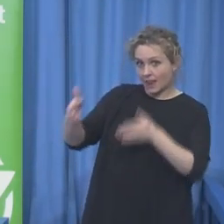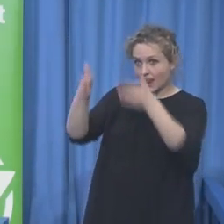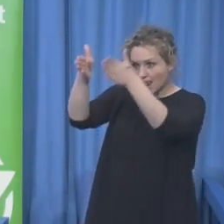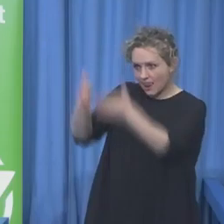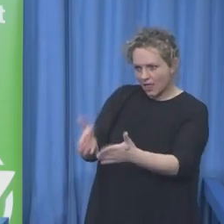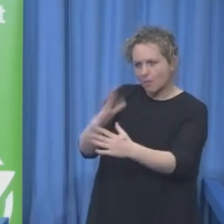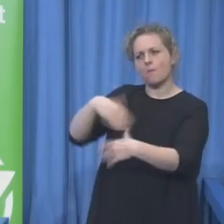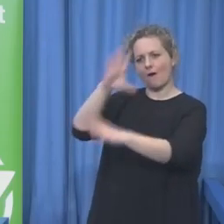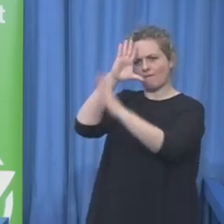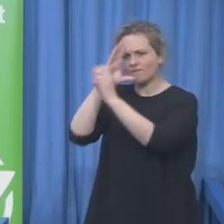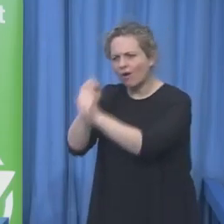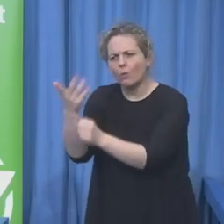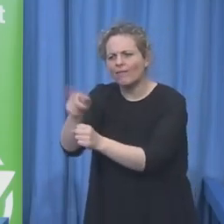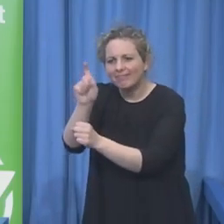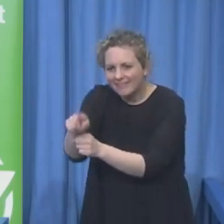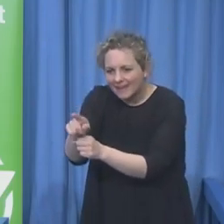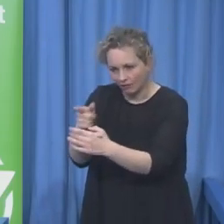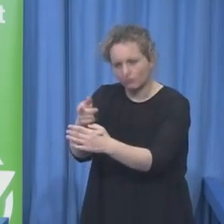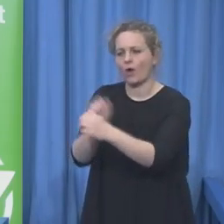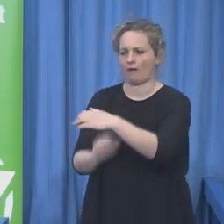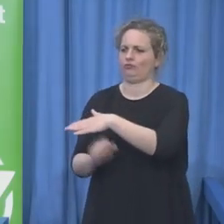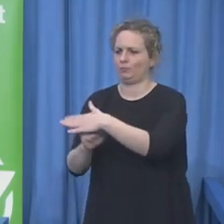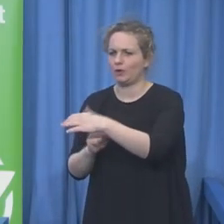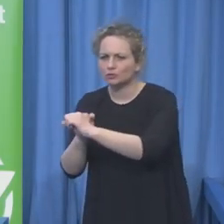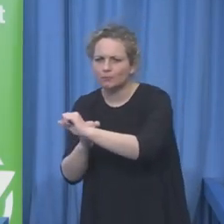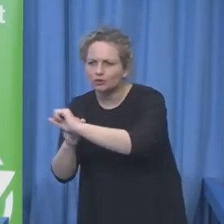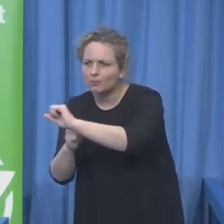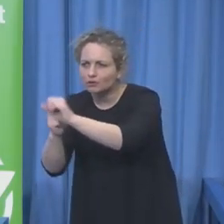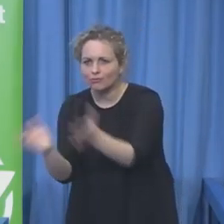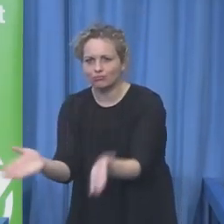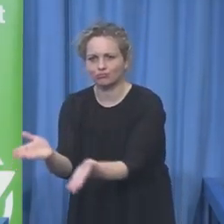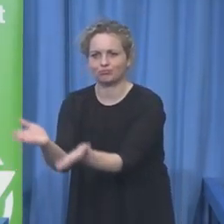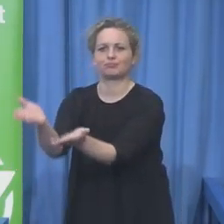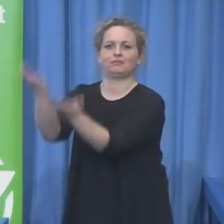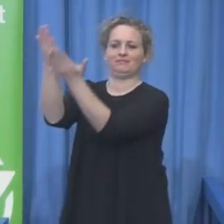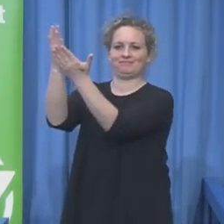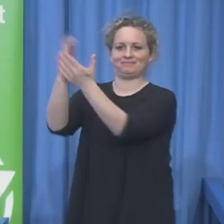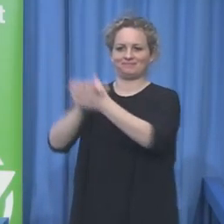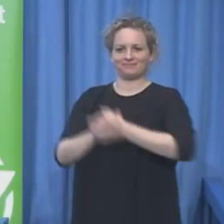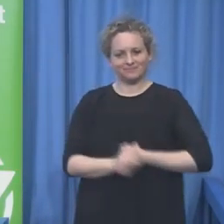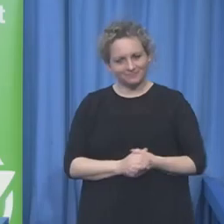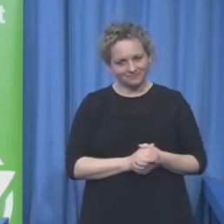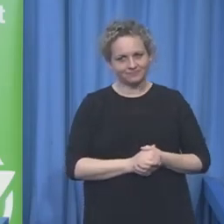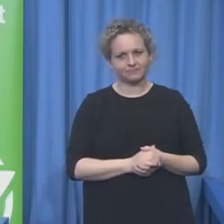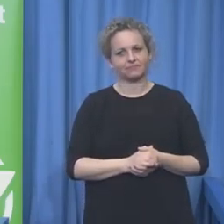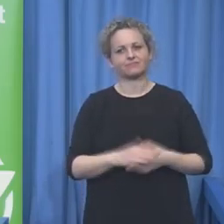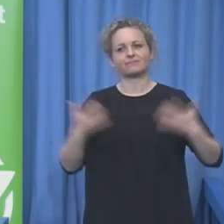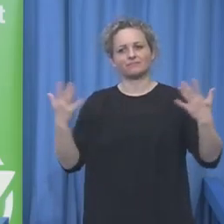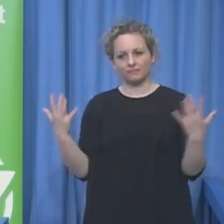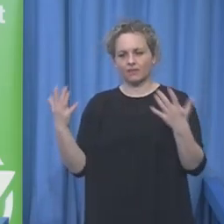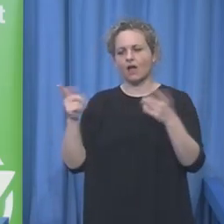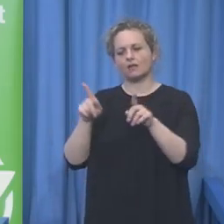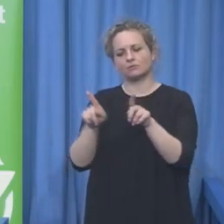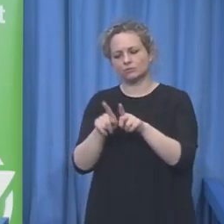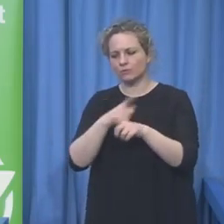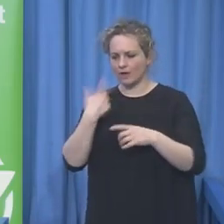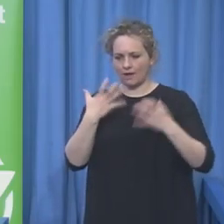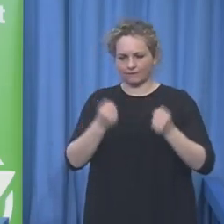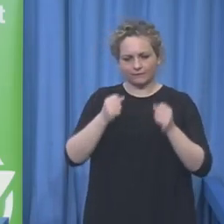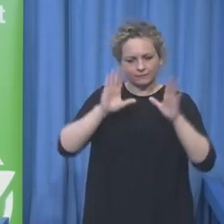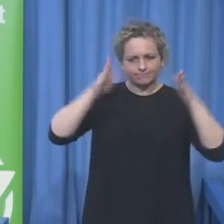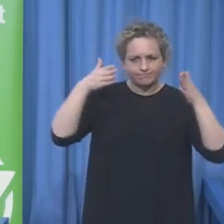it take for a person, for a service user, till he finds a job? How long does he use our services? The second one is what is the percentage of